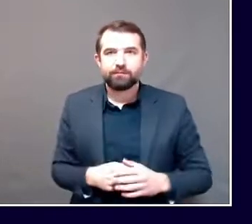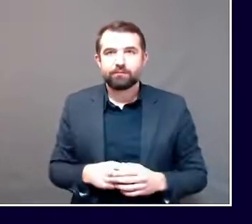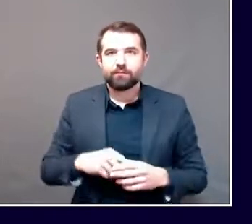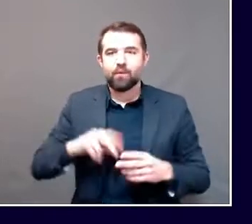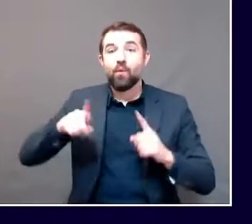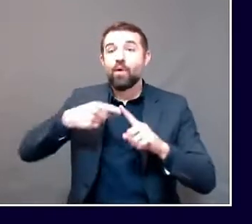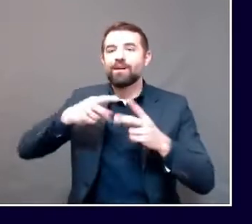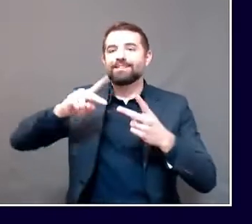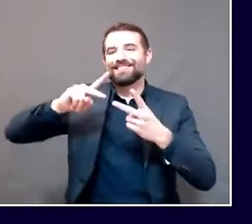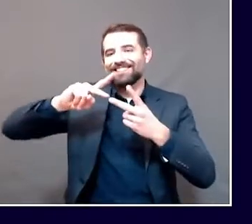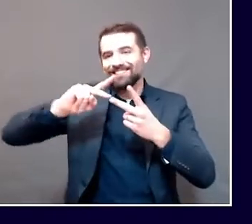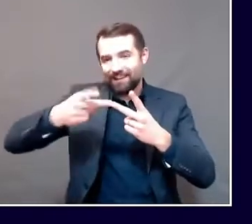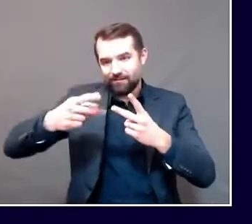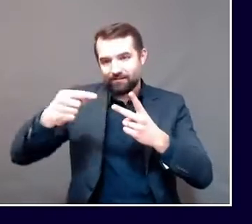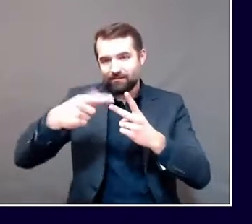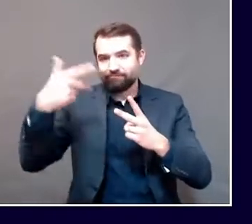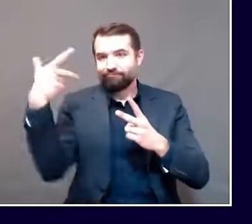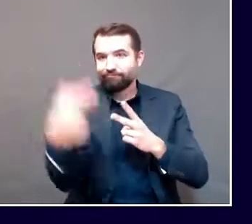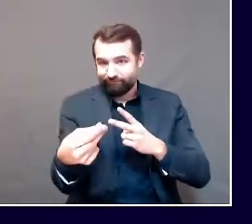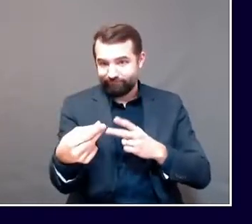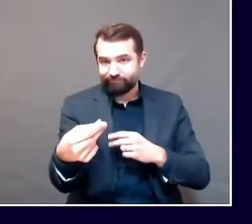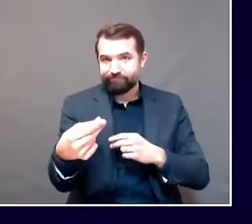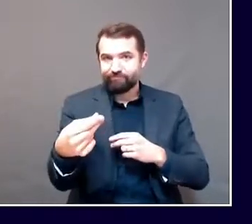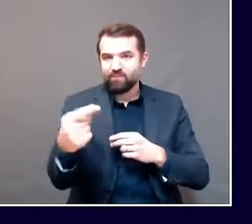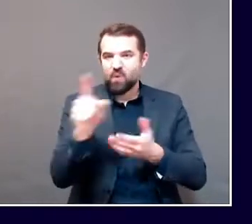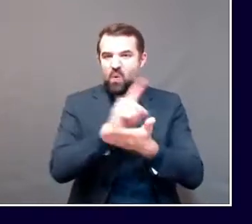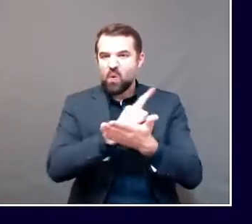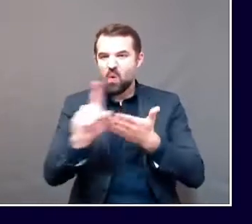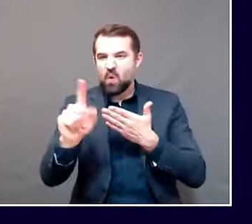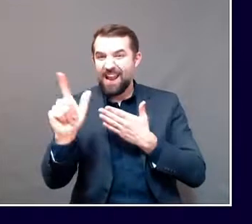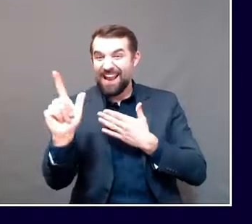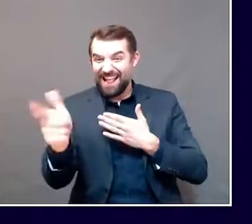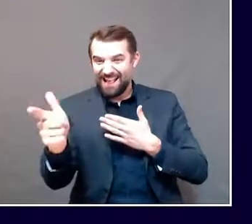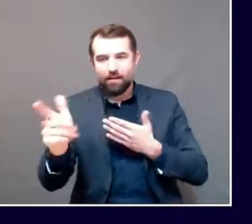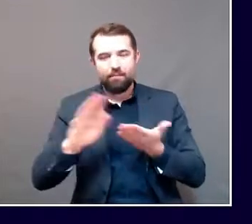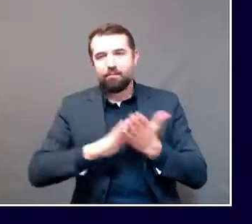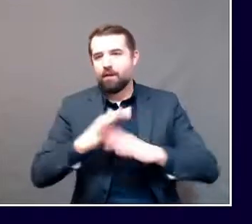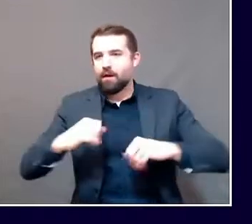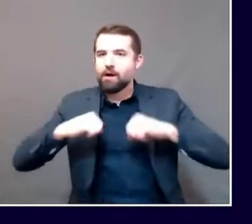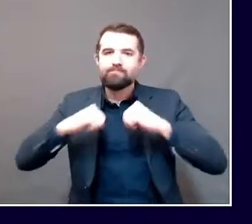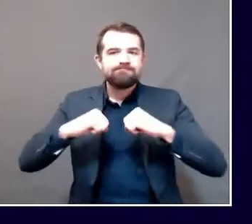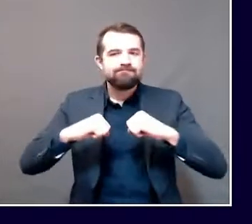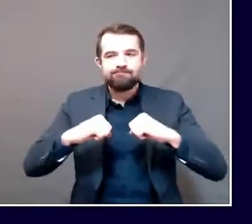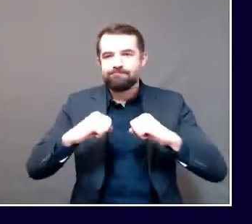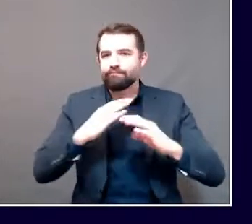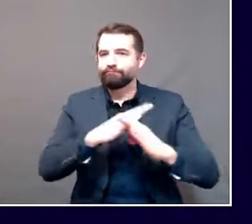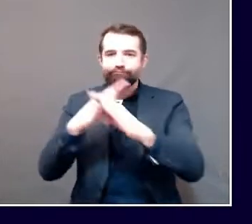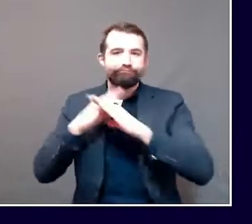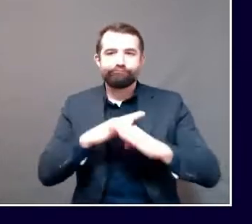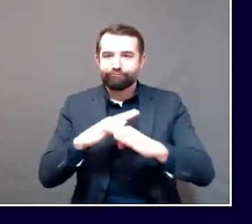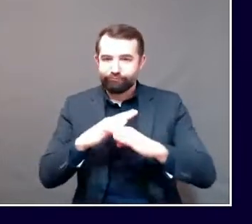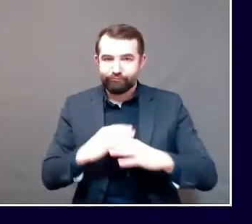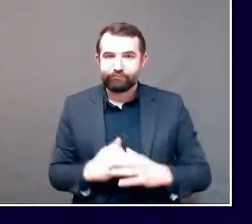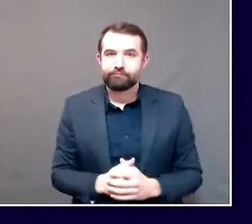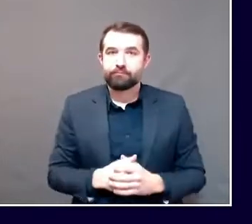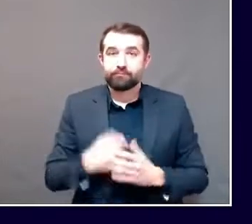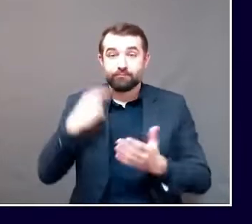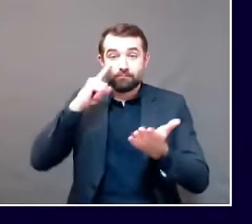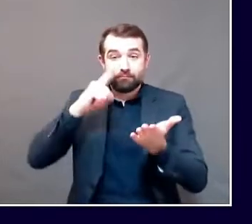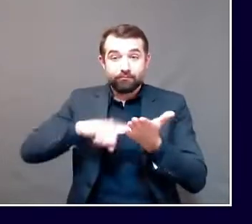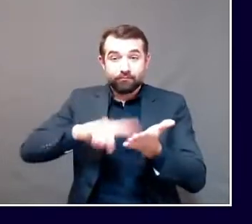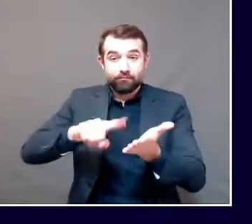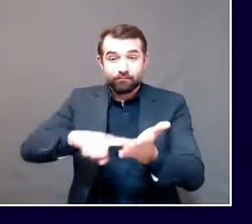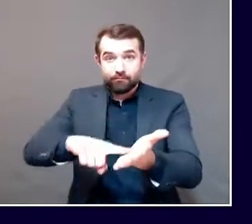have. There has been some early signs that you can start to get a little bit of protection after the first